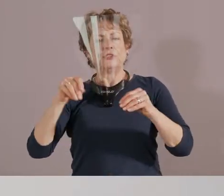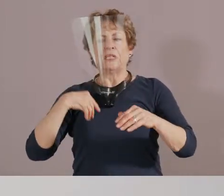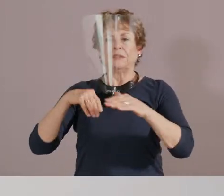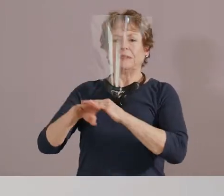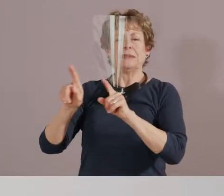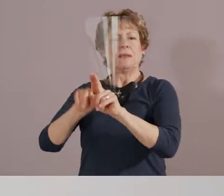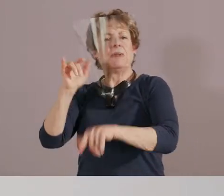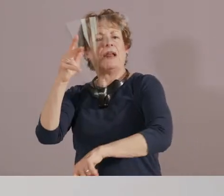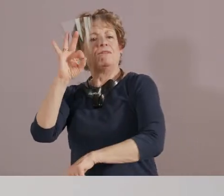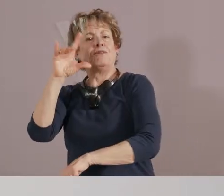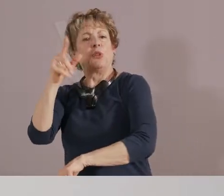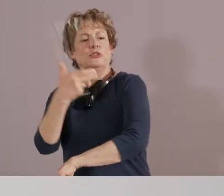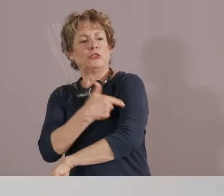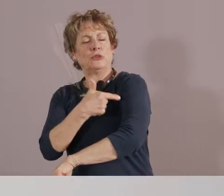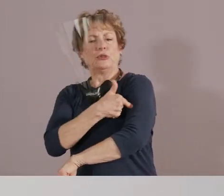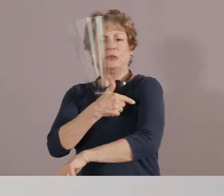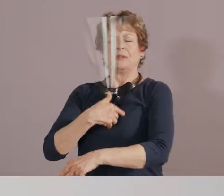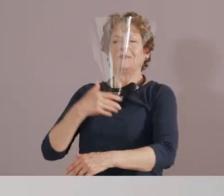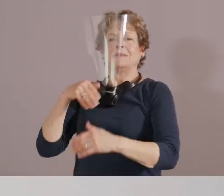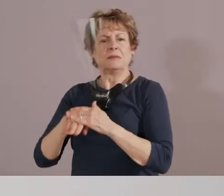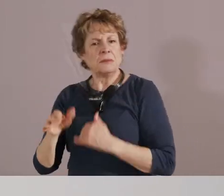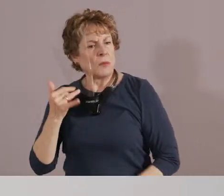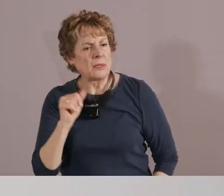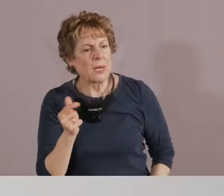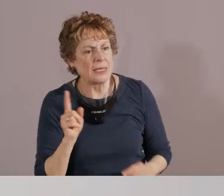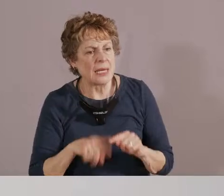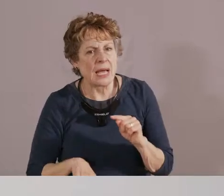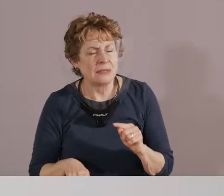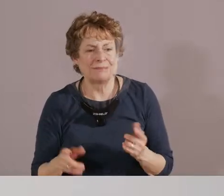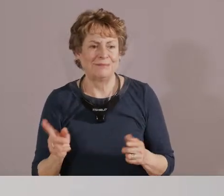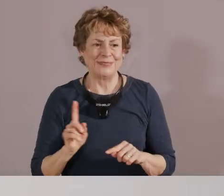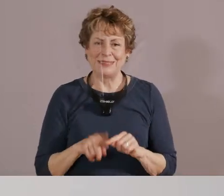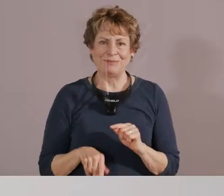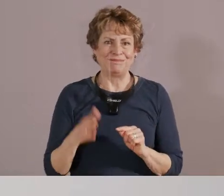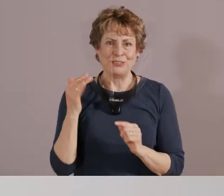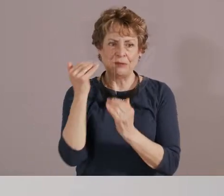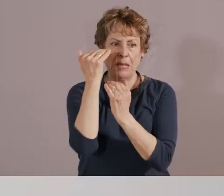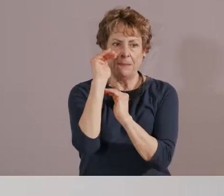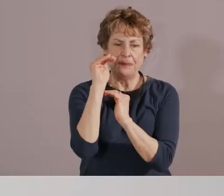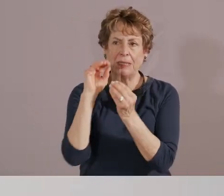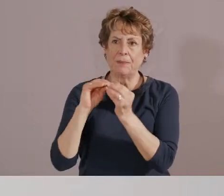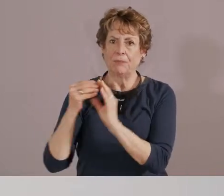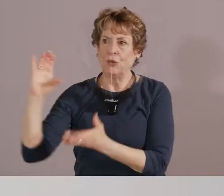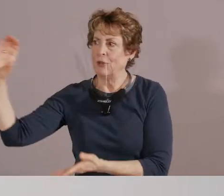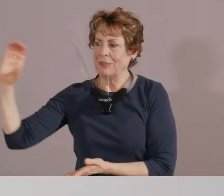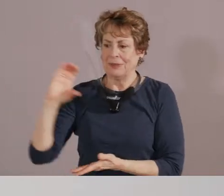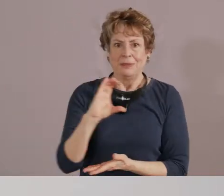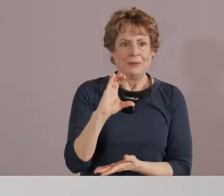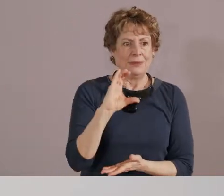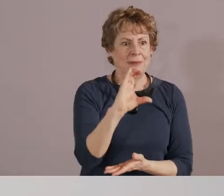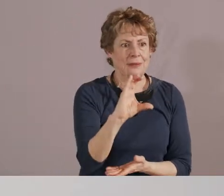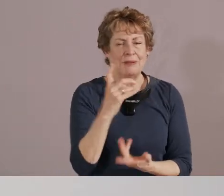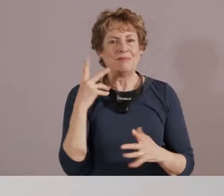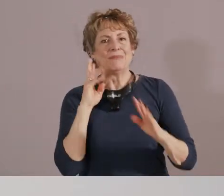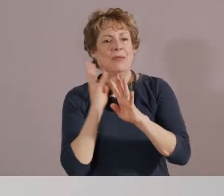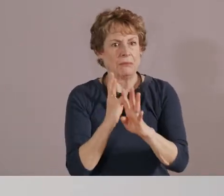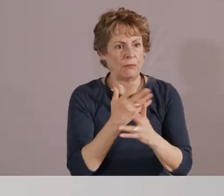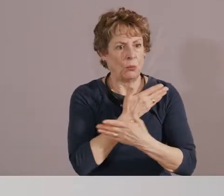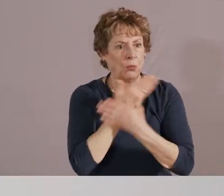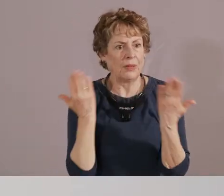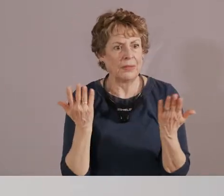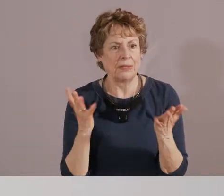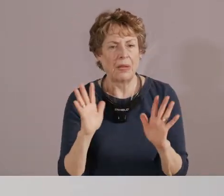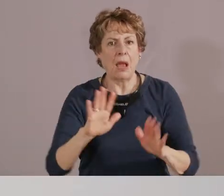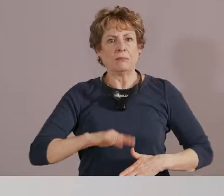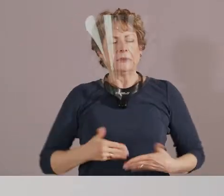limited number of doses that we have. They don't seem to be satisfied with that. What would you suggest that I tell these people? We